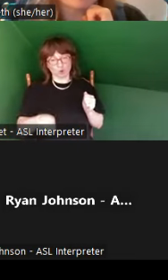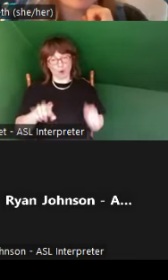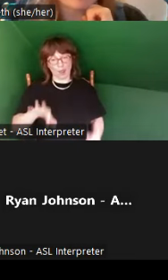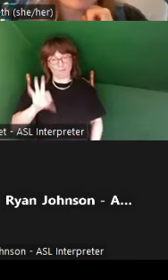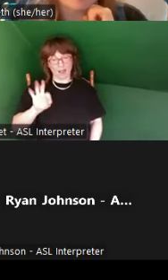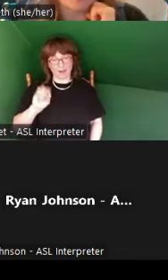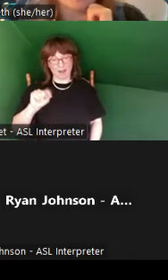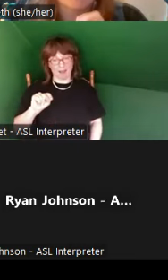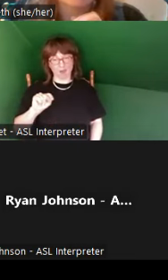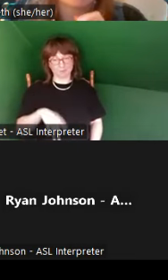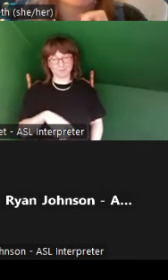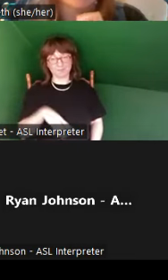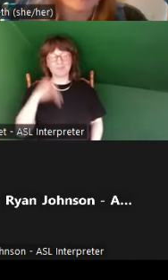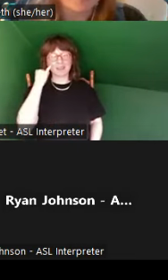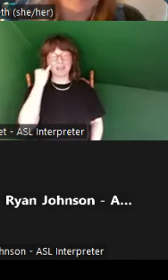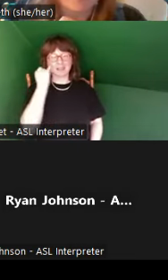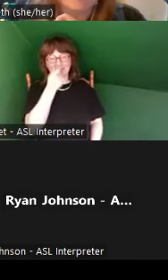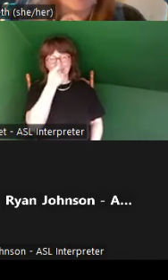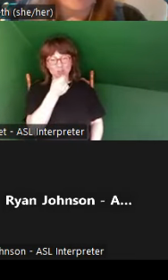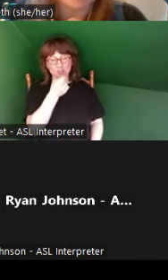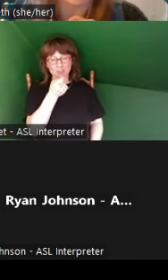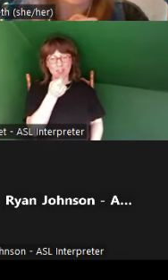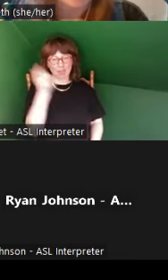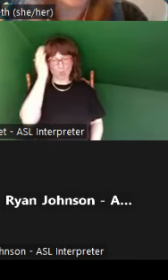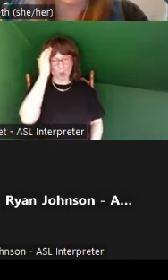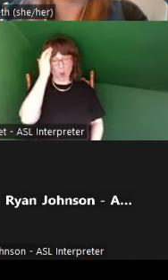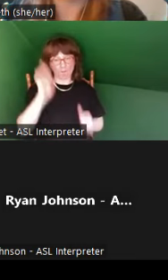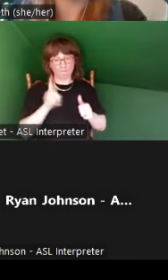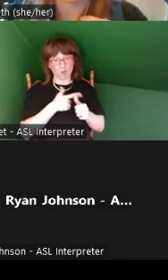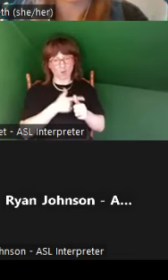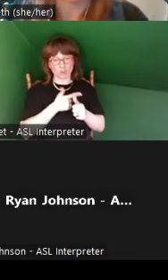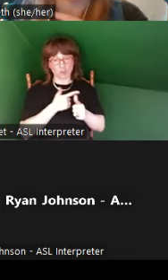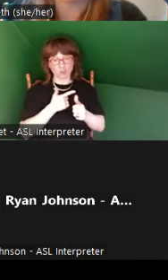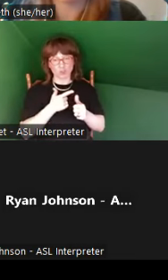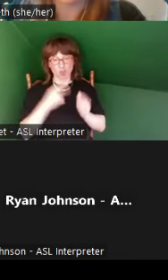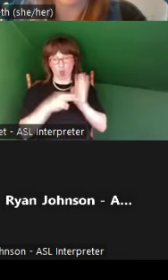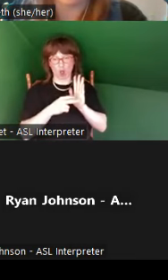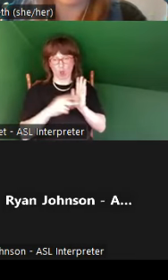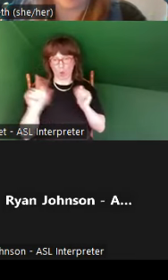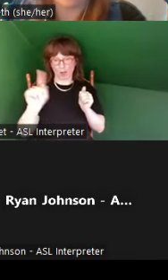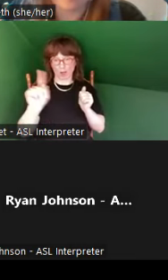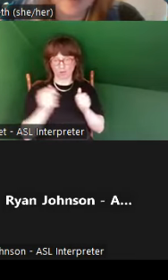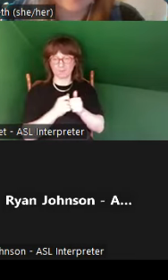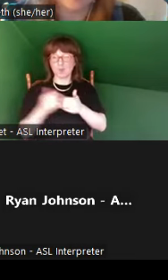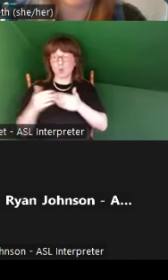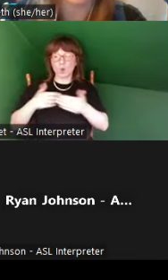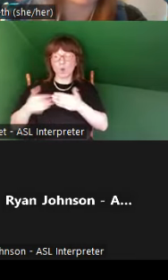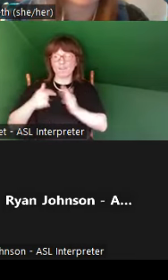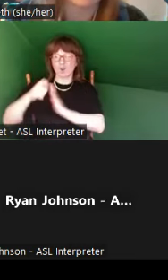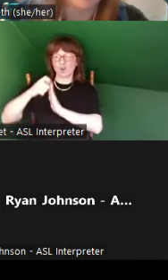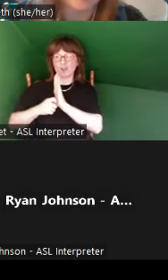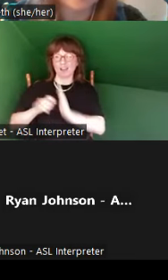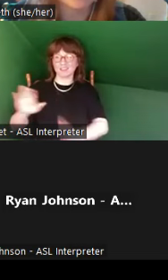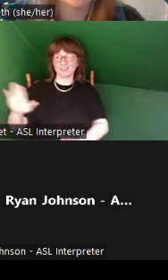are interested in finding out, the first place I would recommend you look is whoever writes your grants.